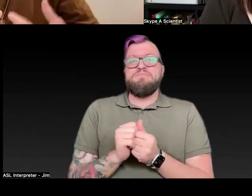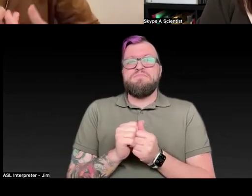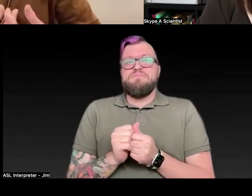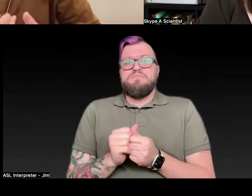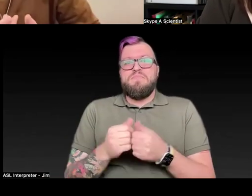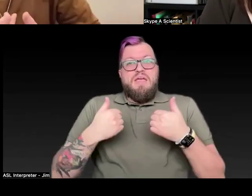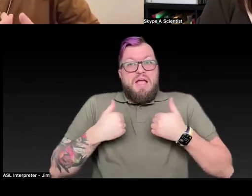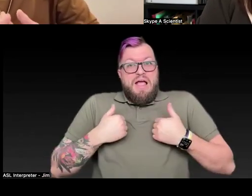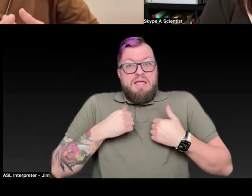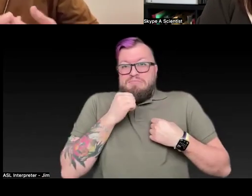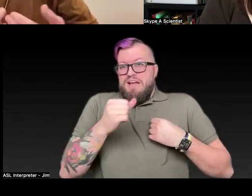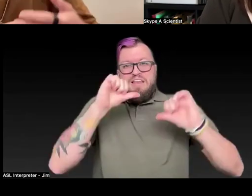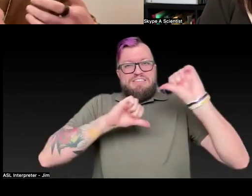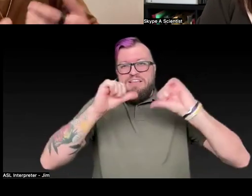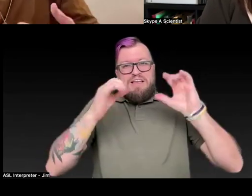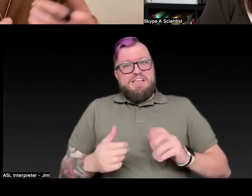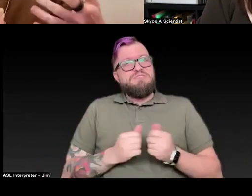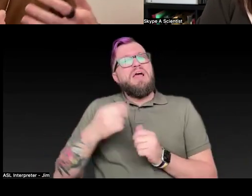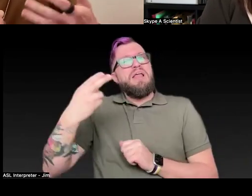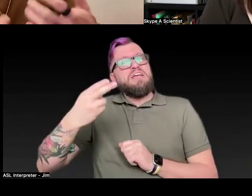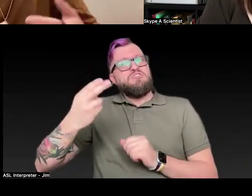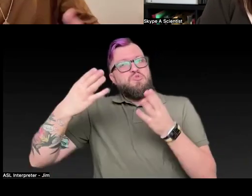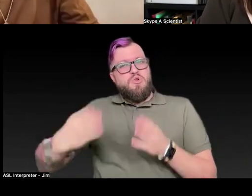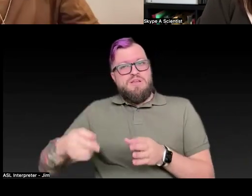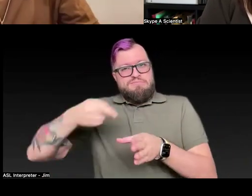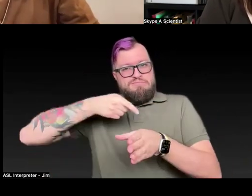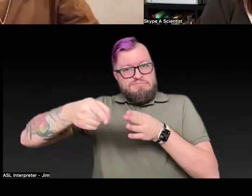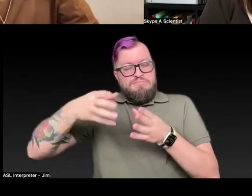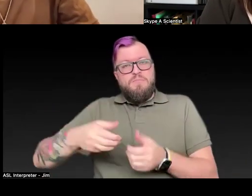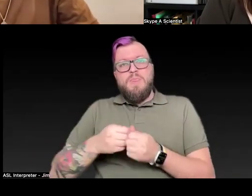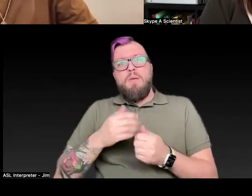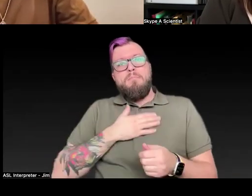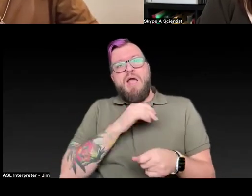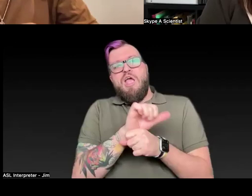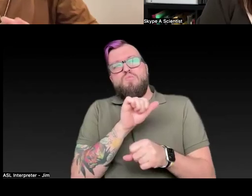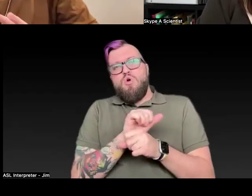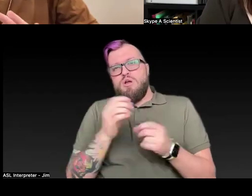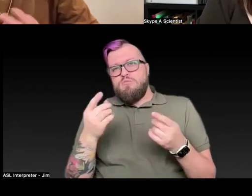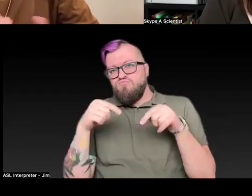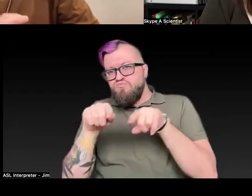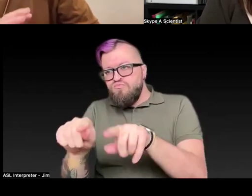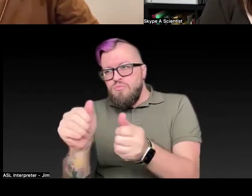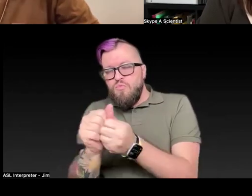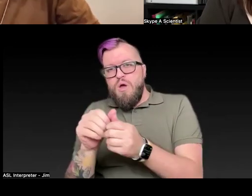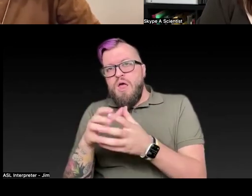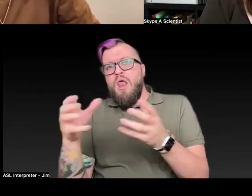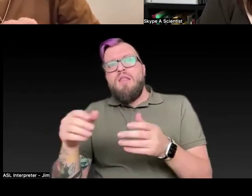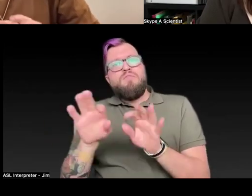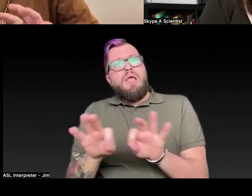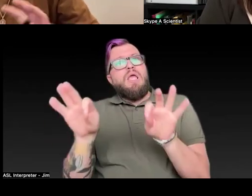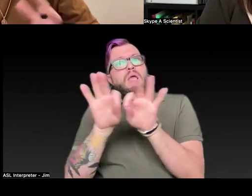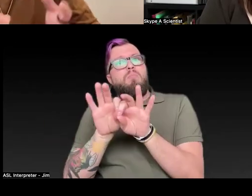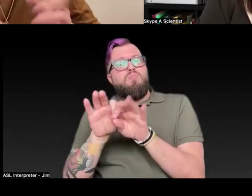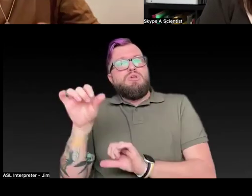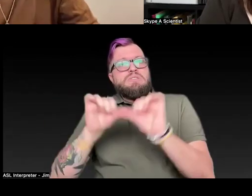I'm not a scientist. I'm a historian, but my work deals really closely with some important scientific issues surrounding